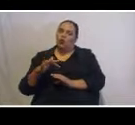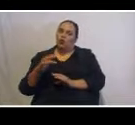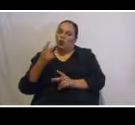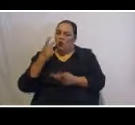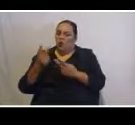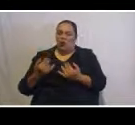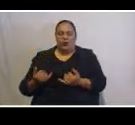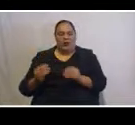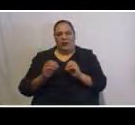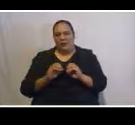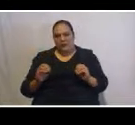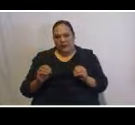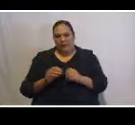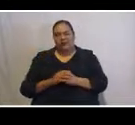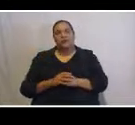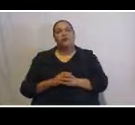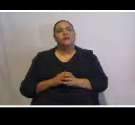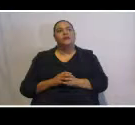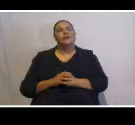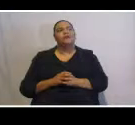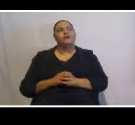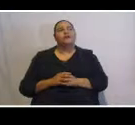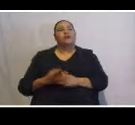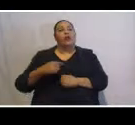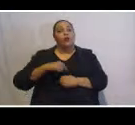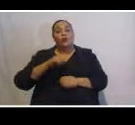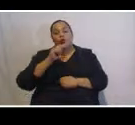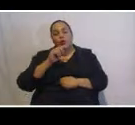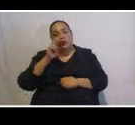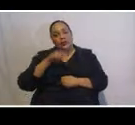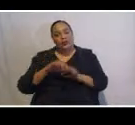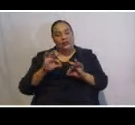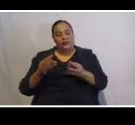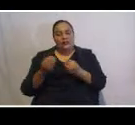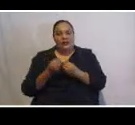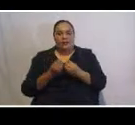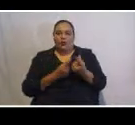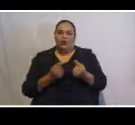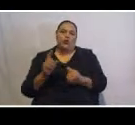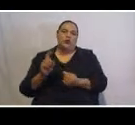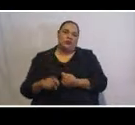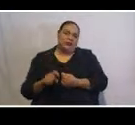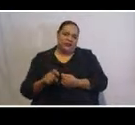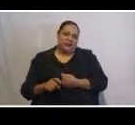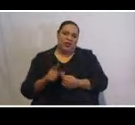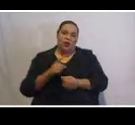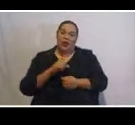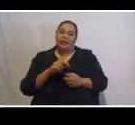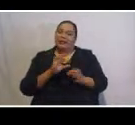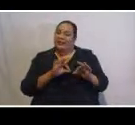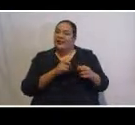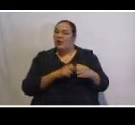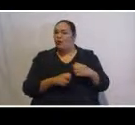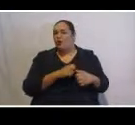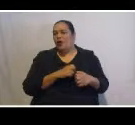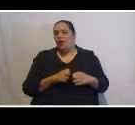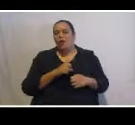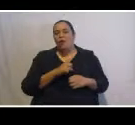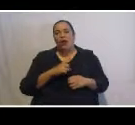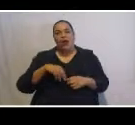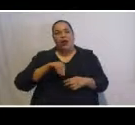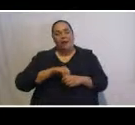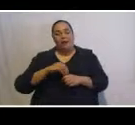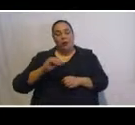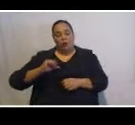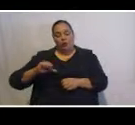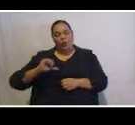this point. And we really need to do something about it. It's a problem, as municipalities will